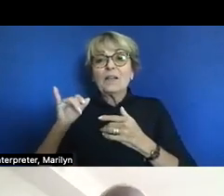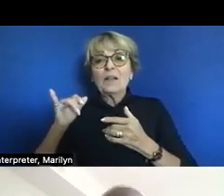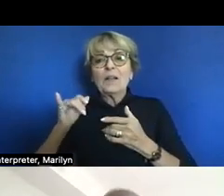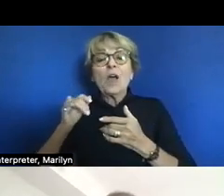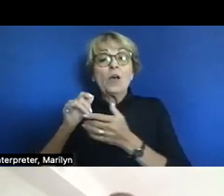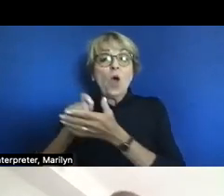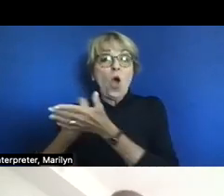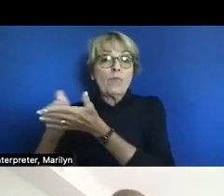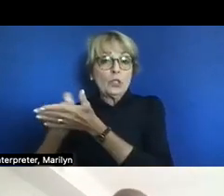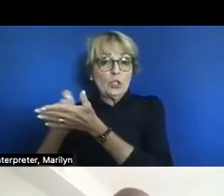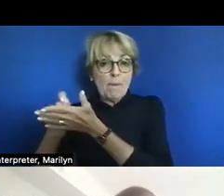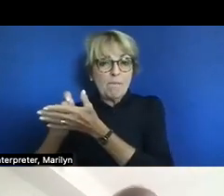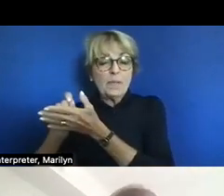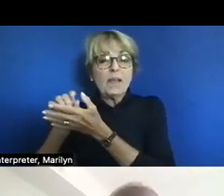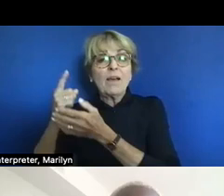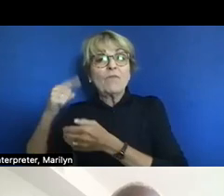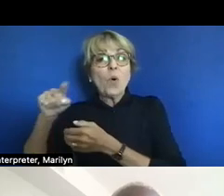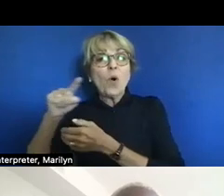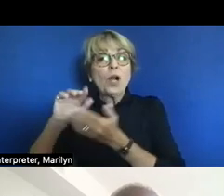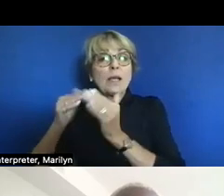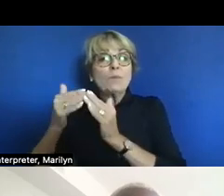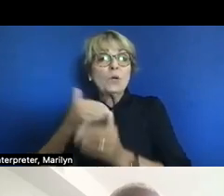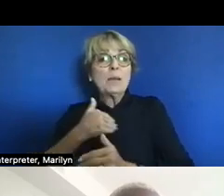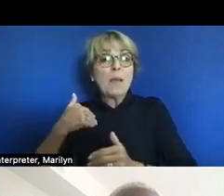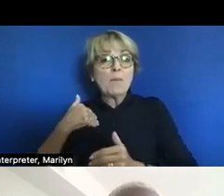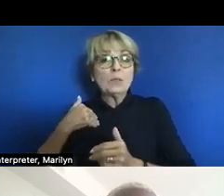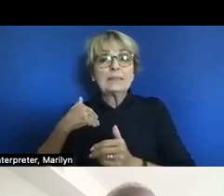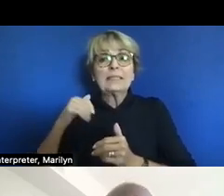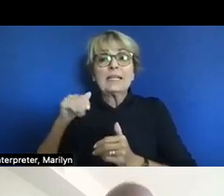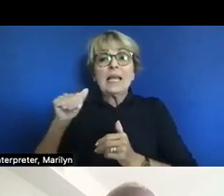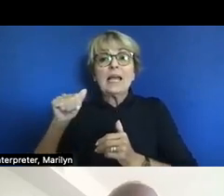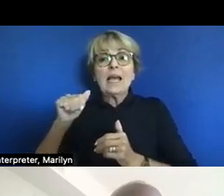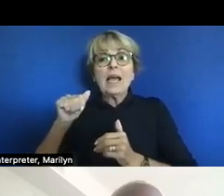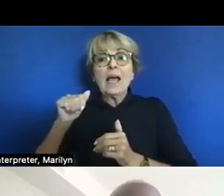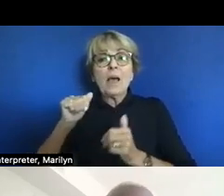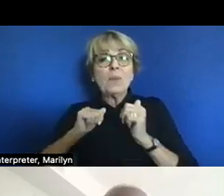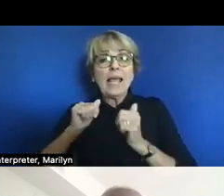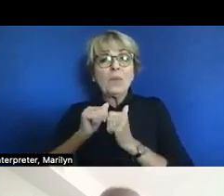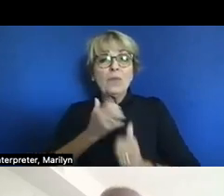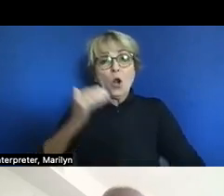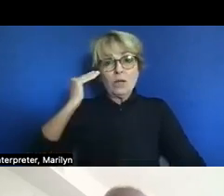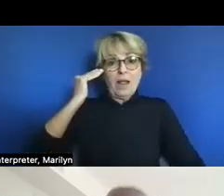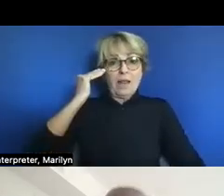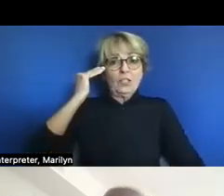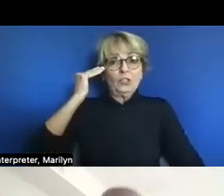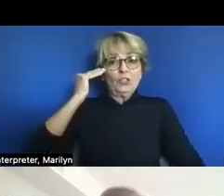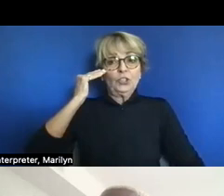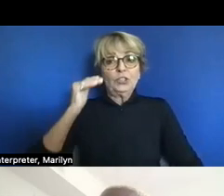community members. This play with kind of our knowledges of what